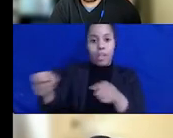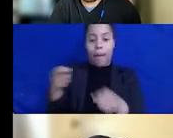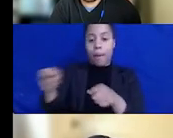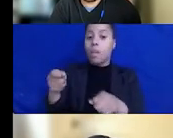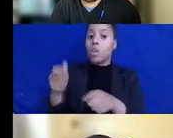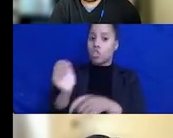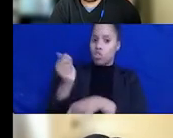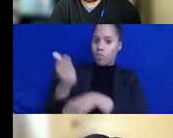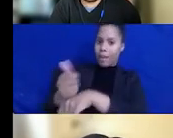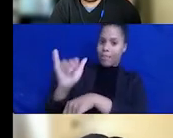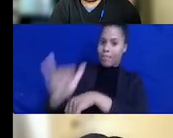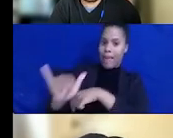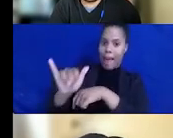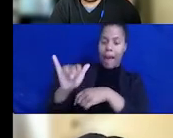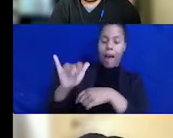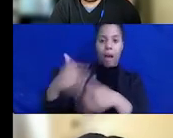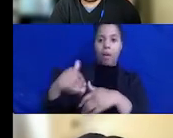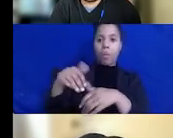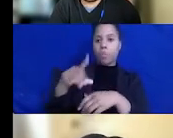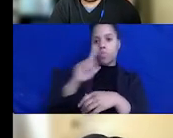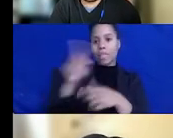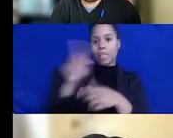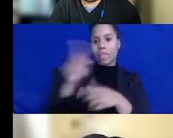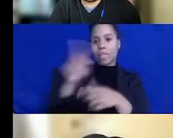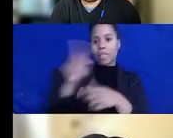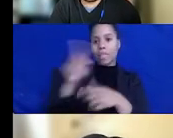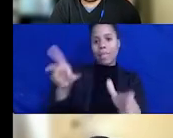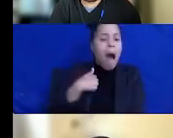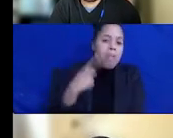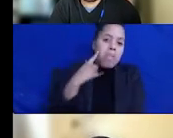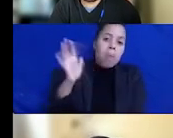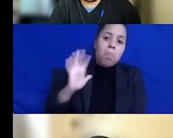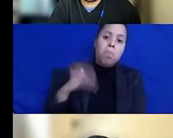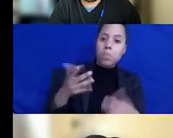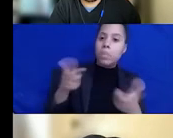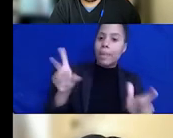considered a big deal. And I think it was a big deal in its day in the beginning.